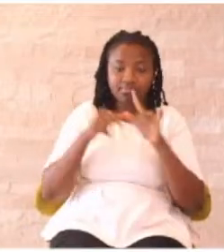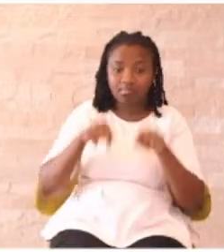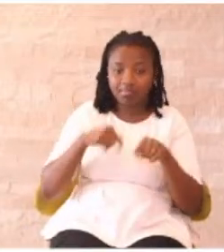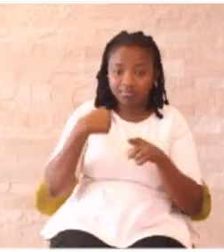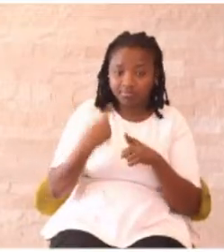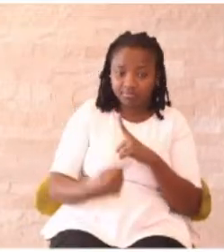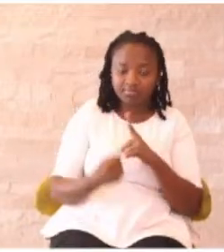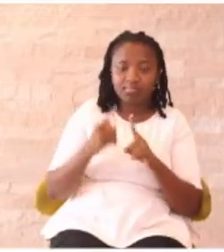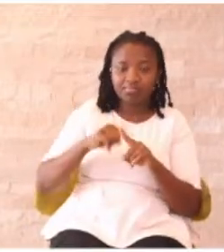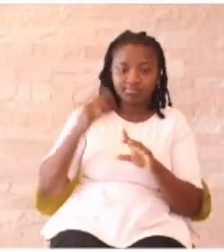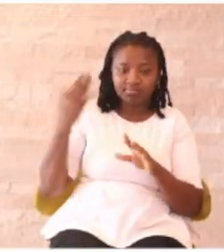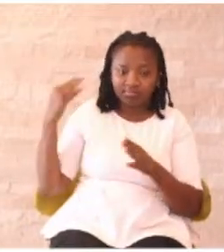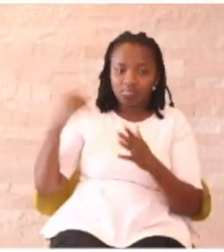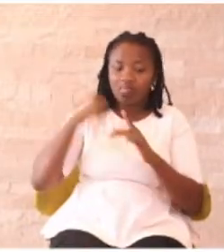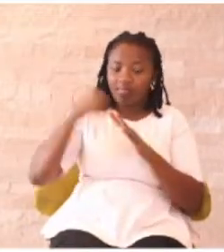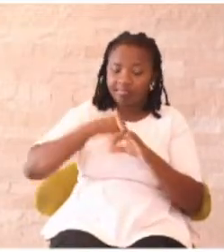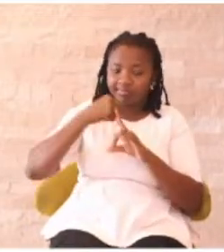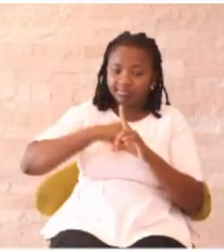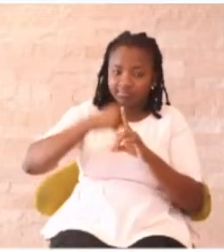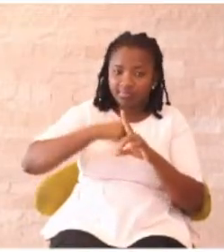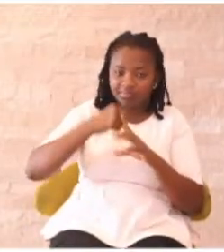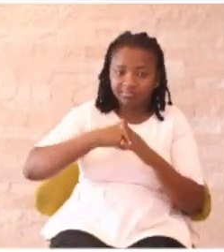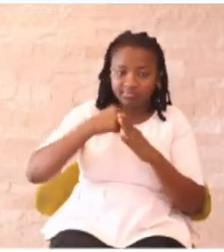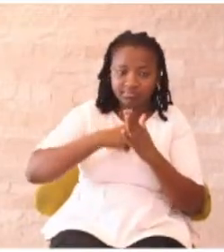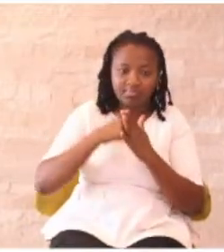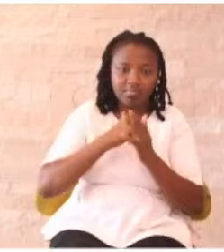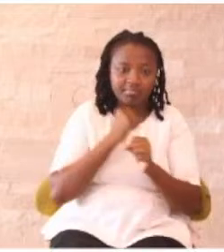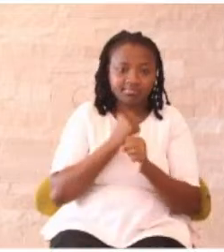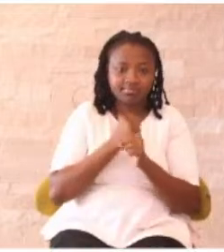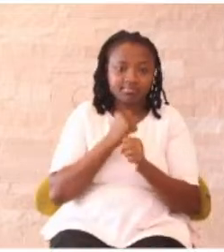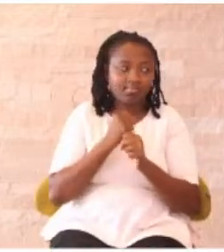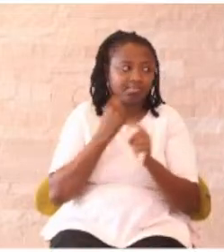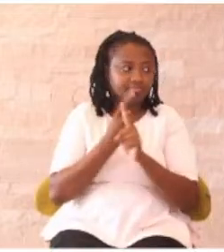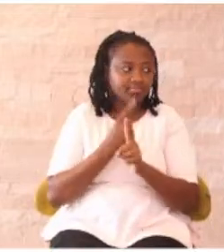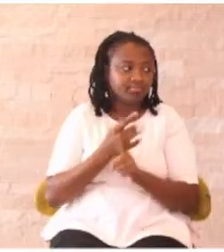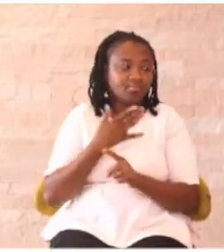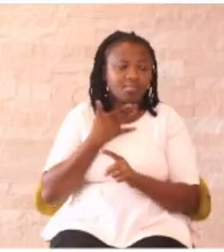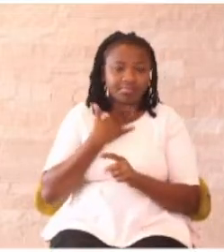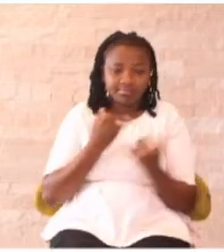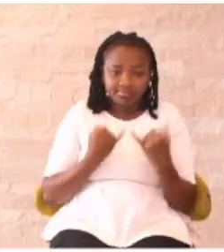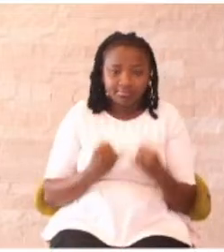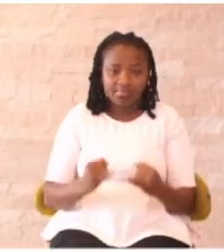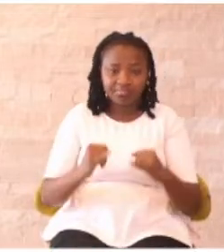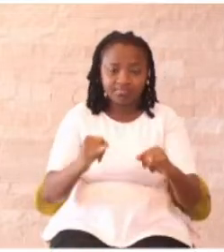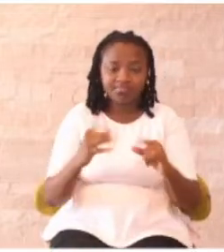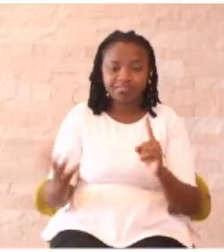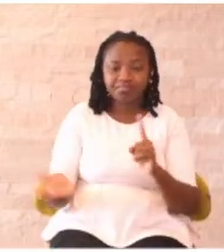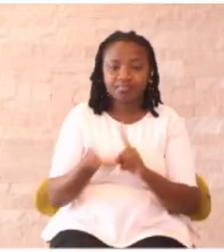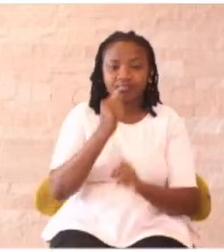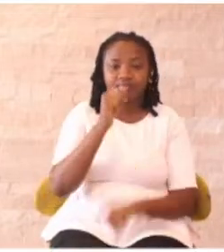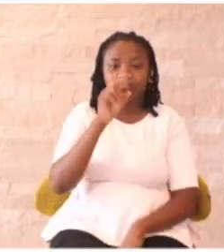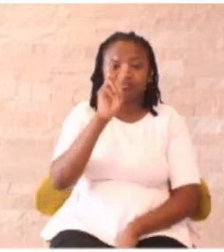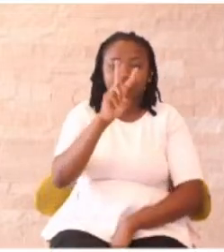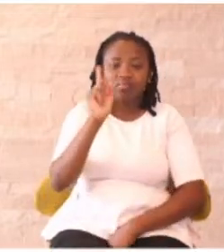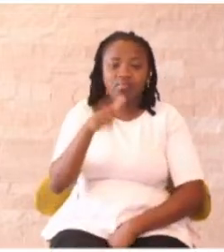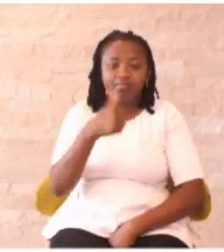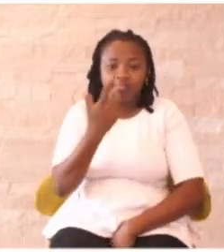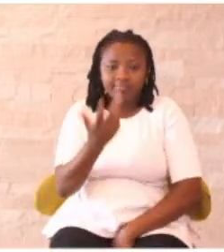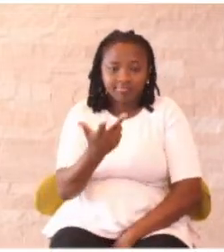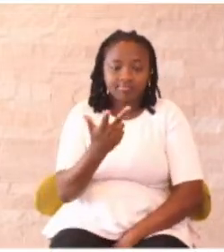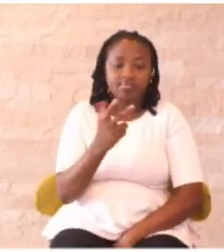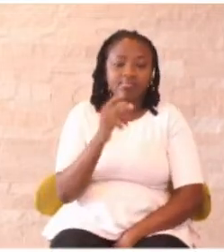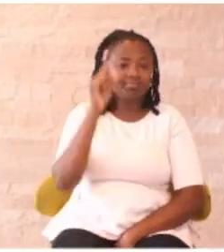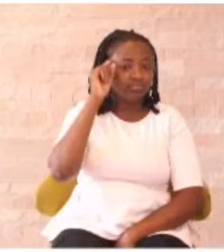the advocacy FIDA-Kenya has been engaged in pushing for the implementation of the 2/3 gender rule that is embedded